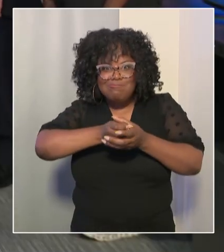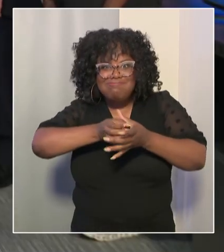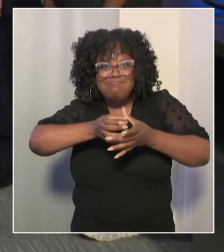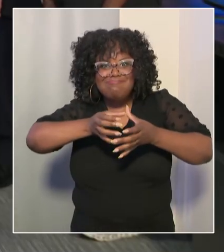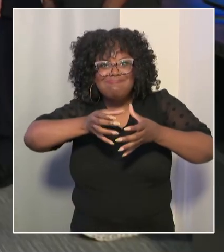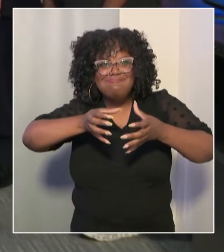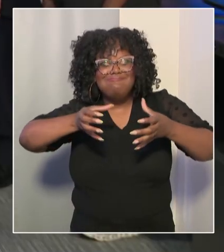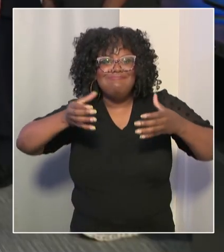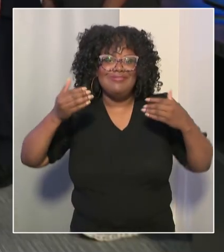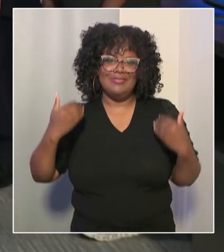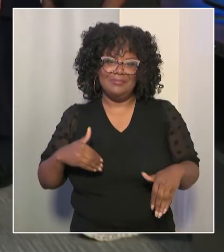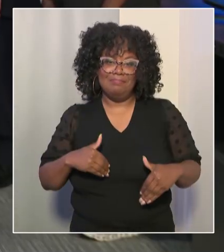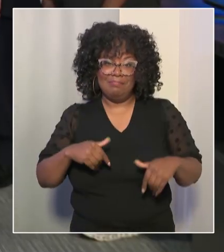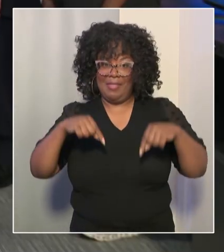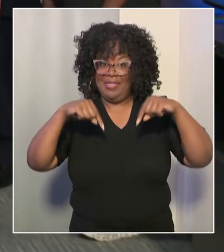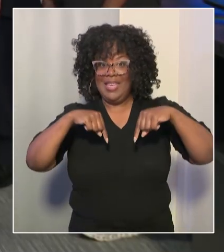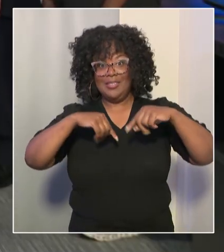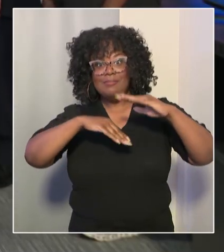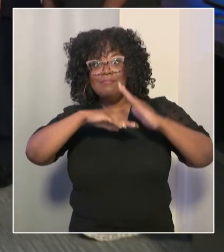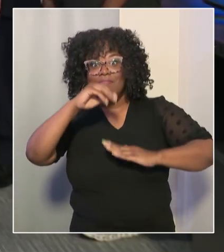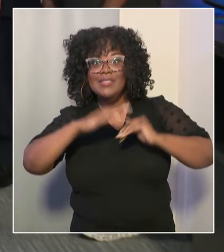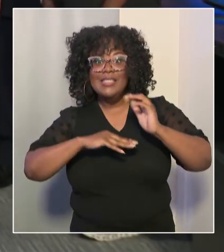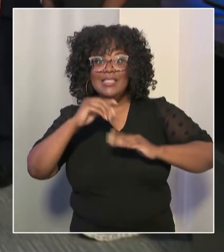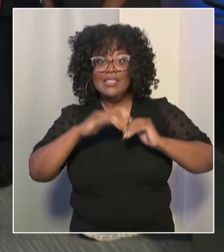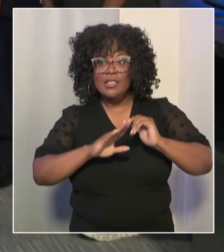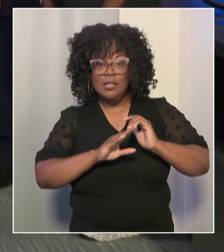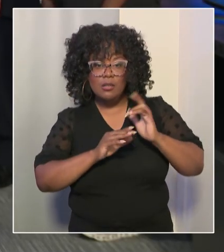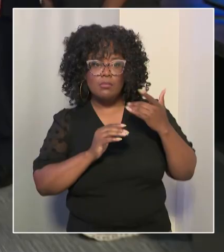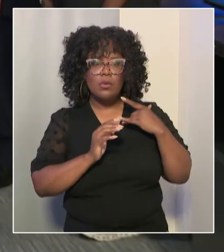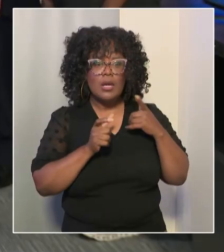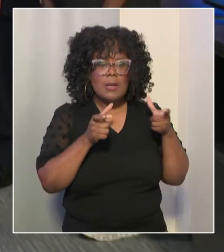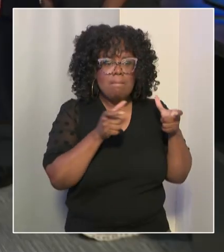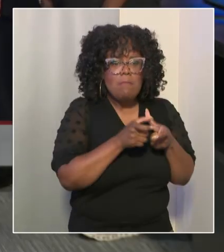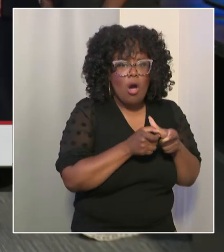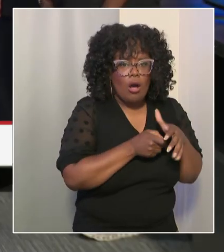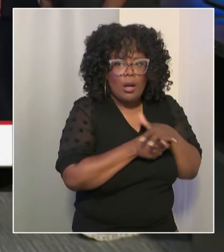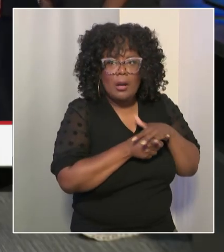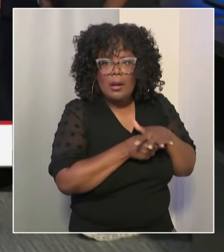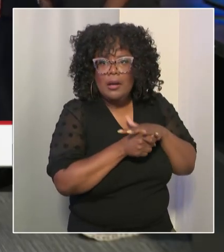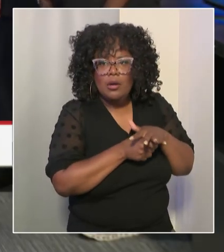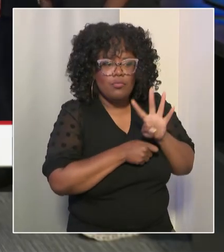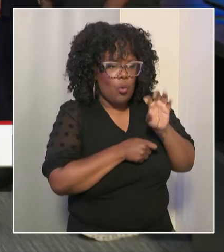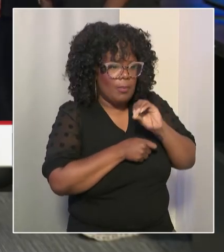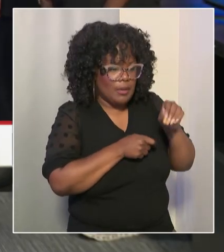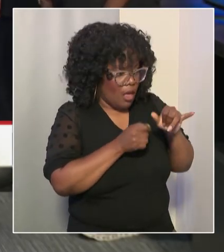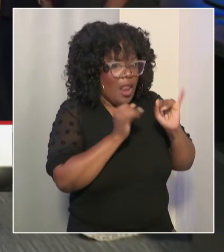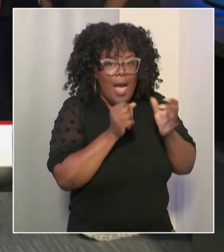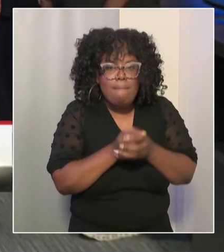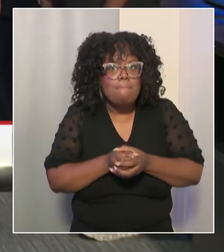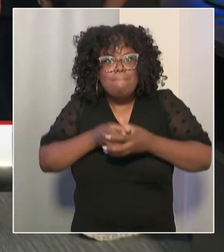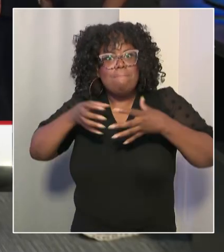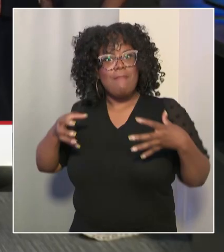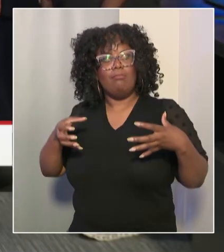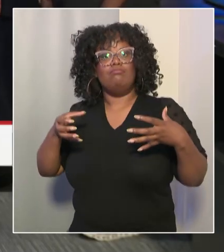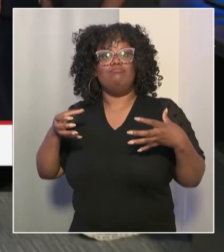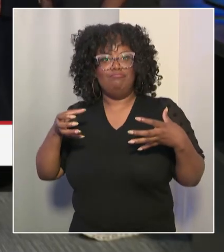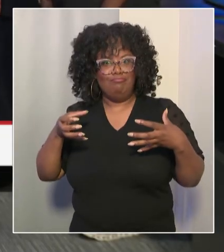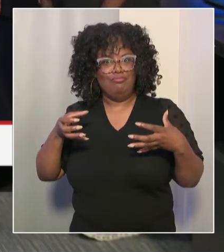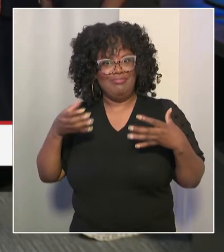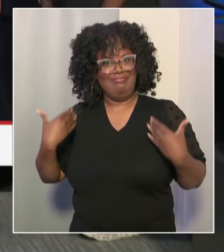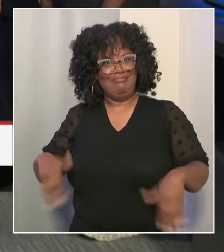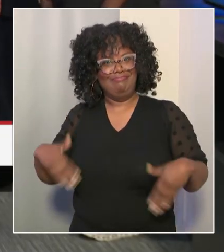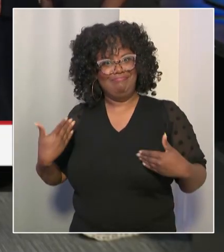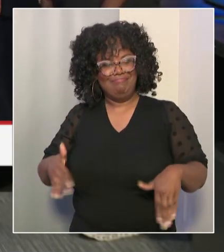by 40% to accommodate additional workstations for our 911 and 311 teams. So today, as we